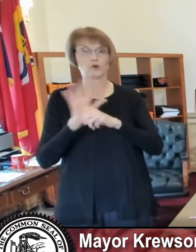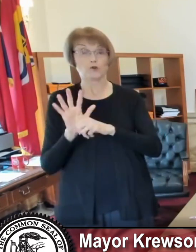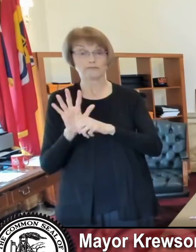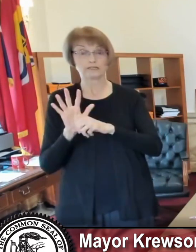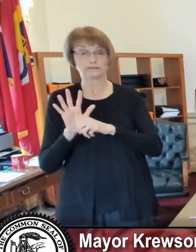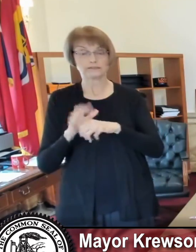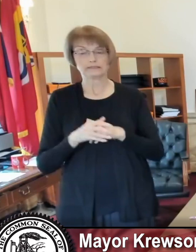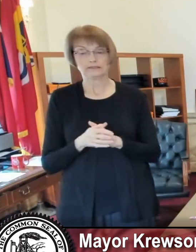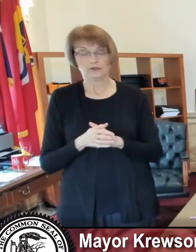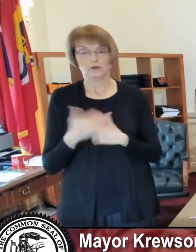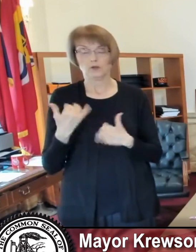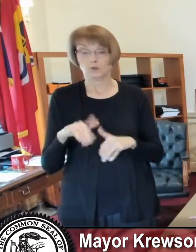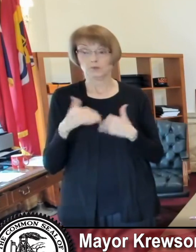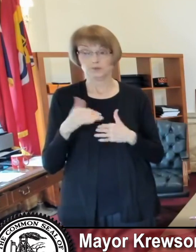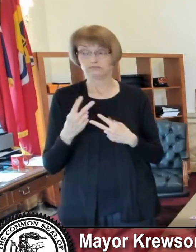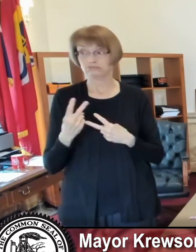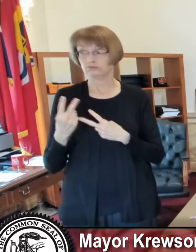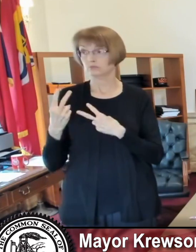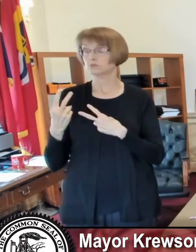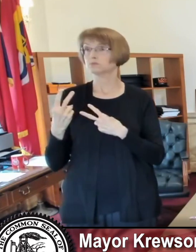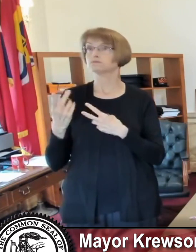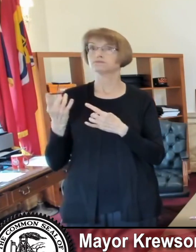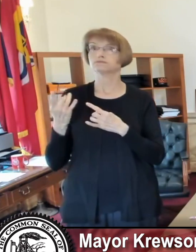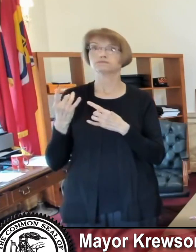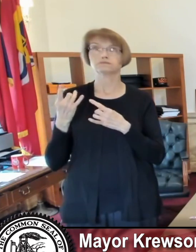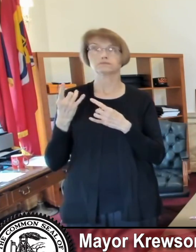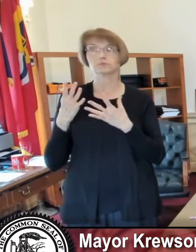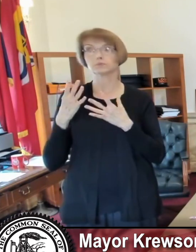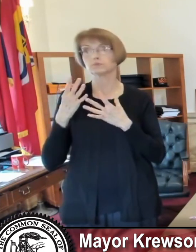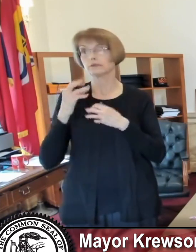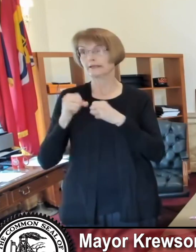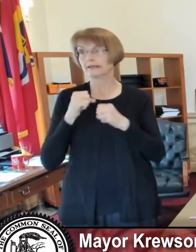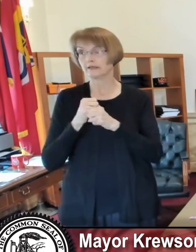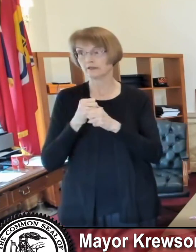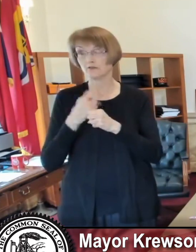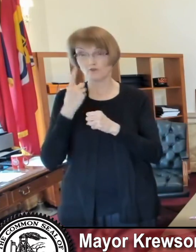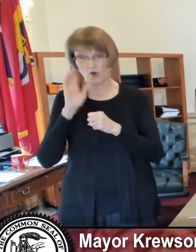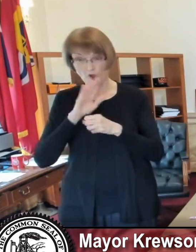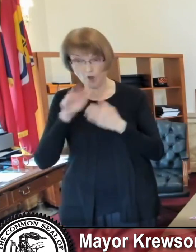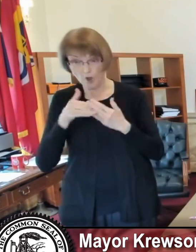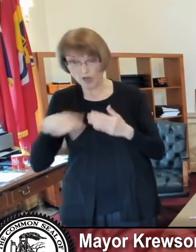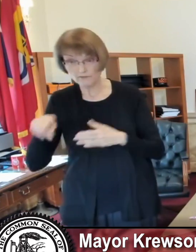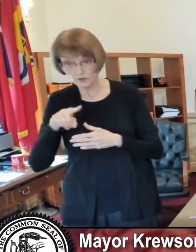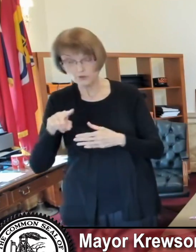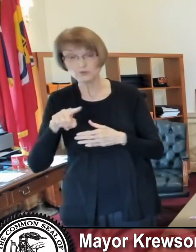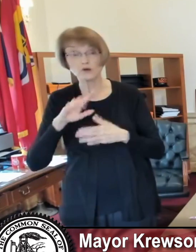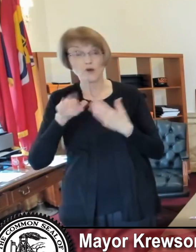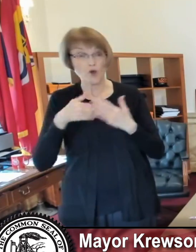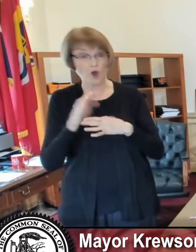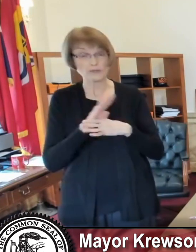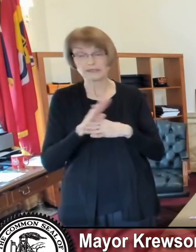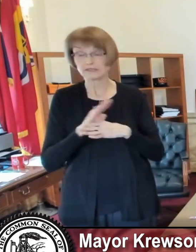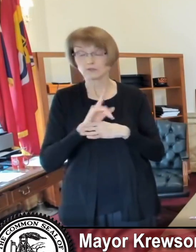It has been a heck of a year for all of you, I know, and for all of our businesses.